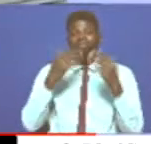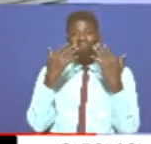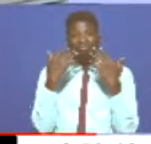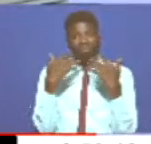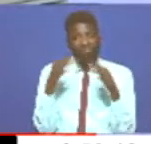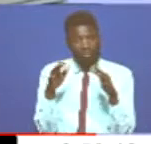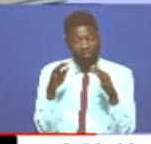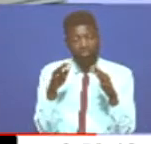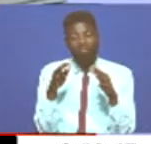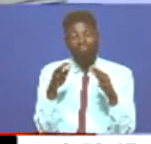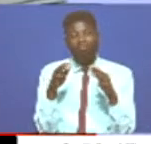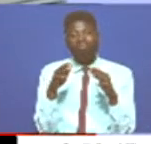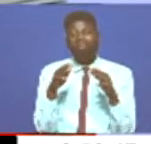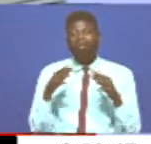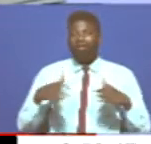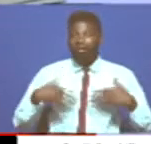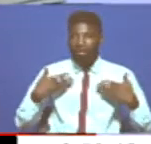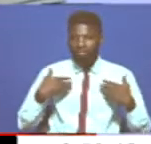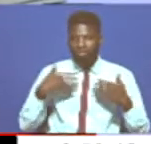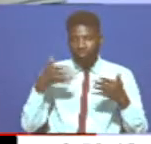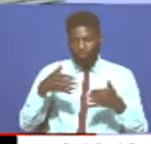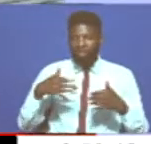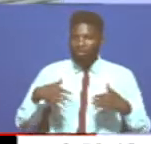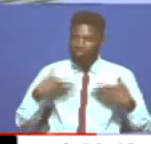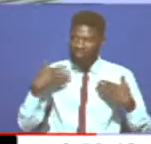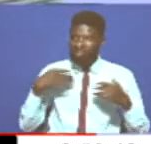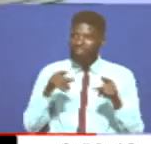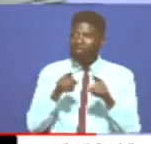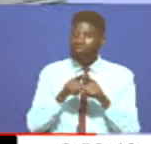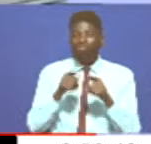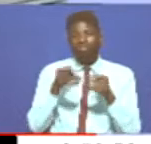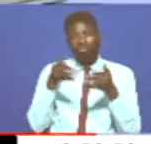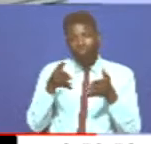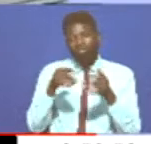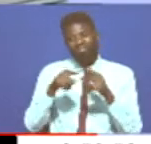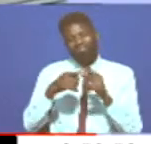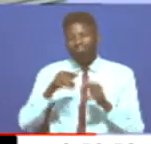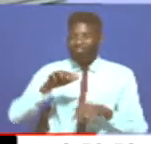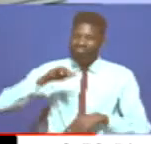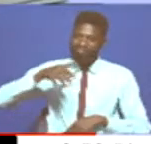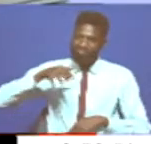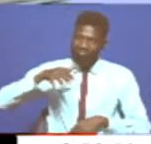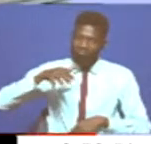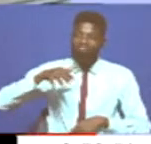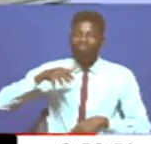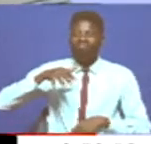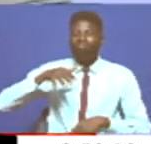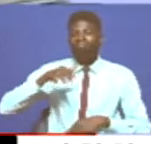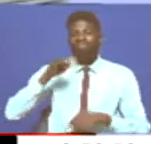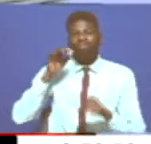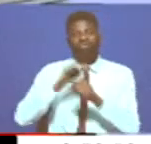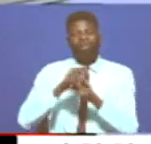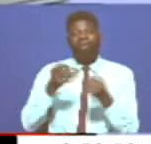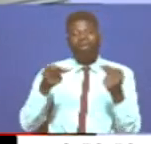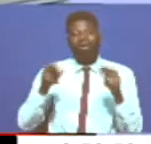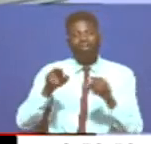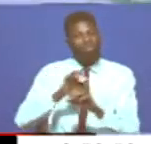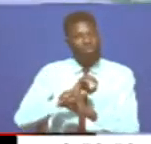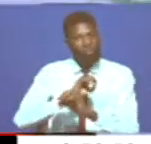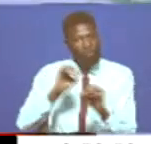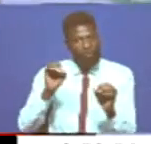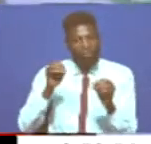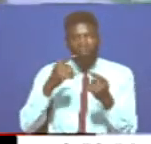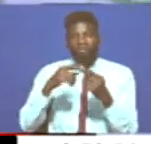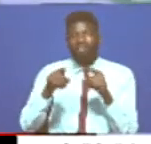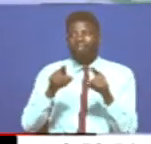happy. And I'm a happy man today. It was quite a slow start for me on the back nine. Not many things happening, but that eagle on the 18th really propelled